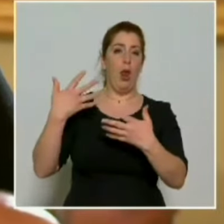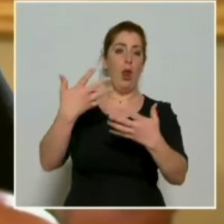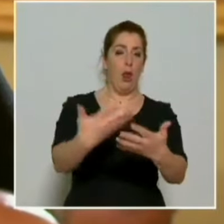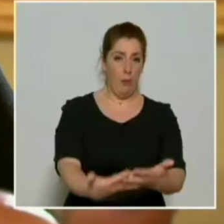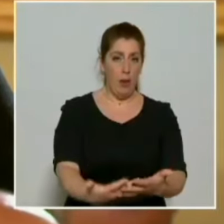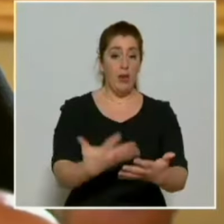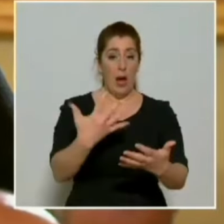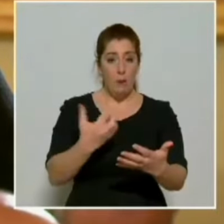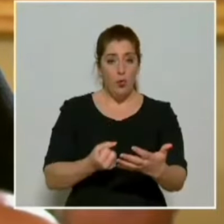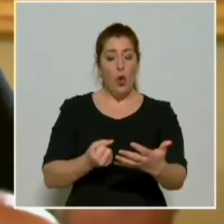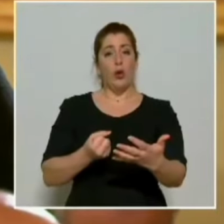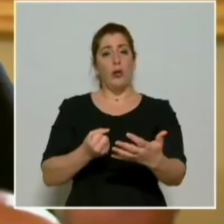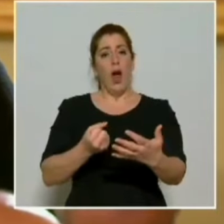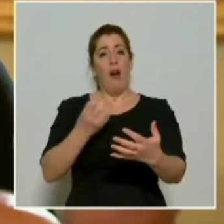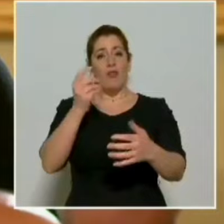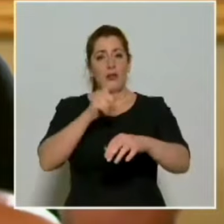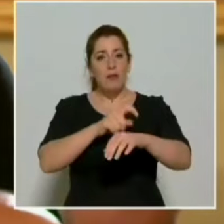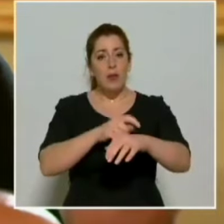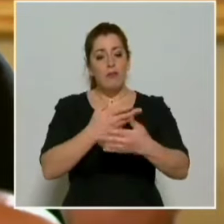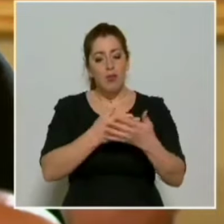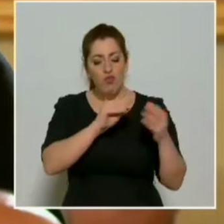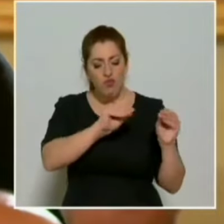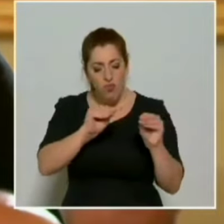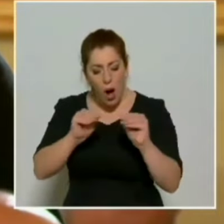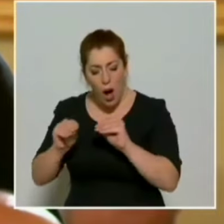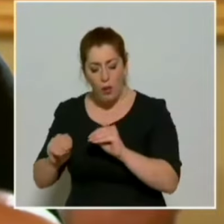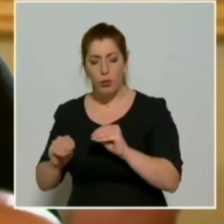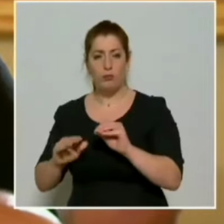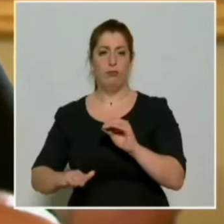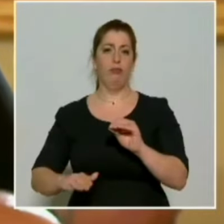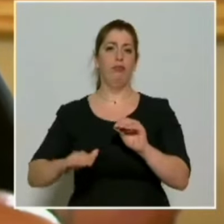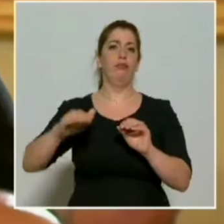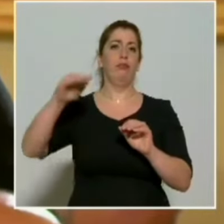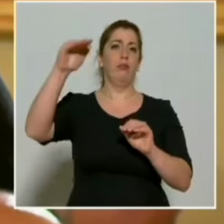il generazioni sahiha il generazioni futura